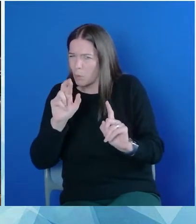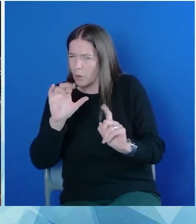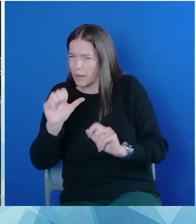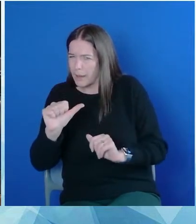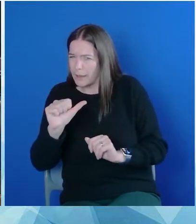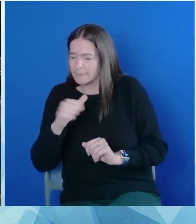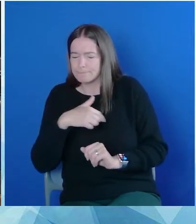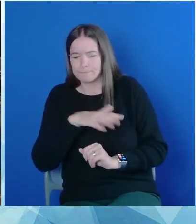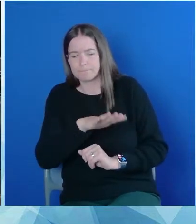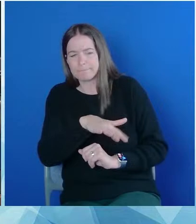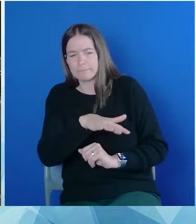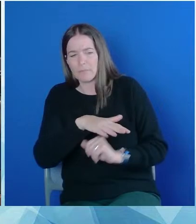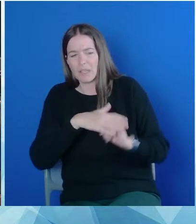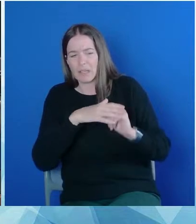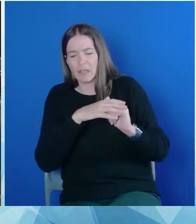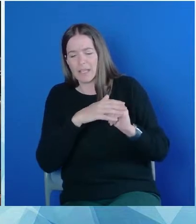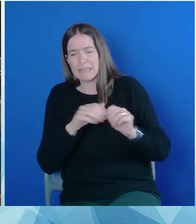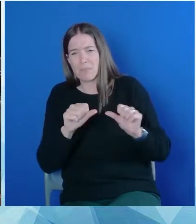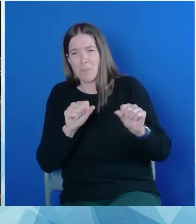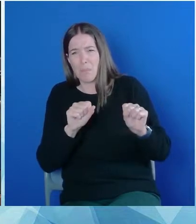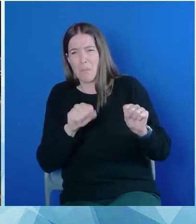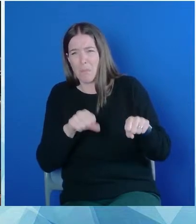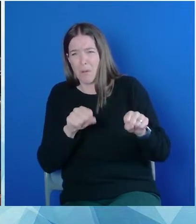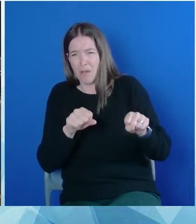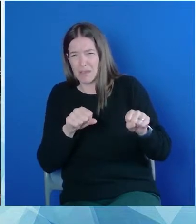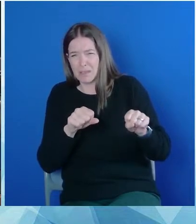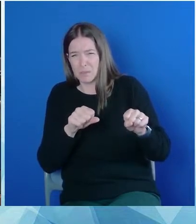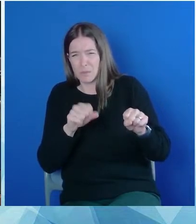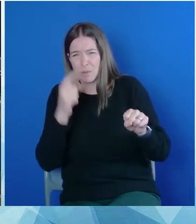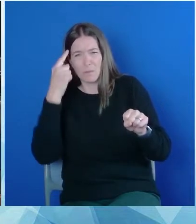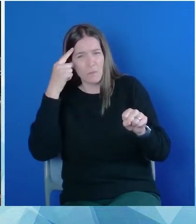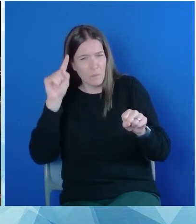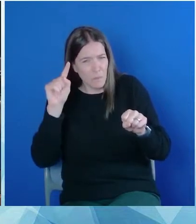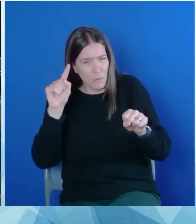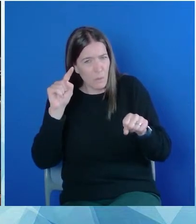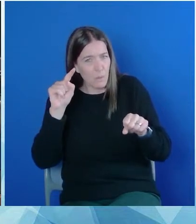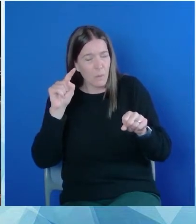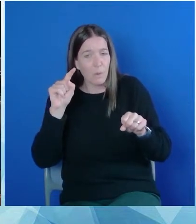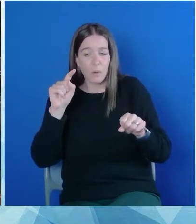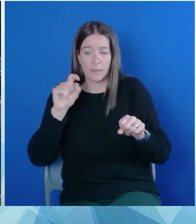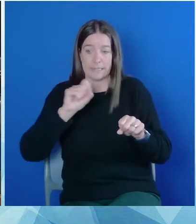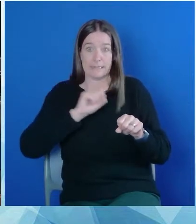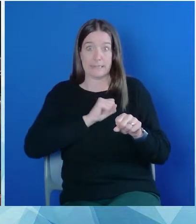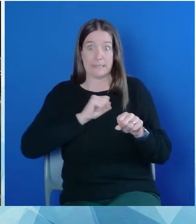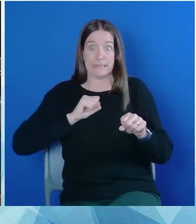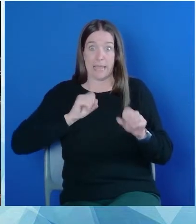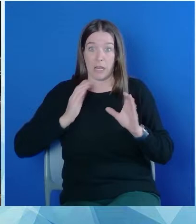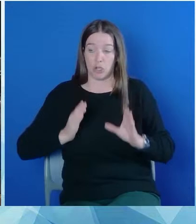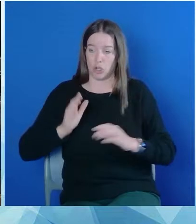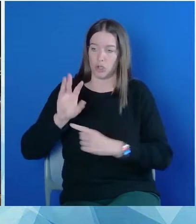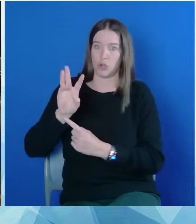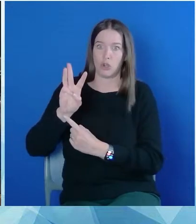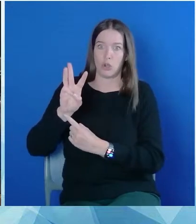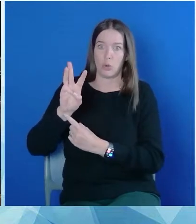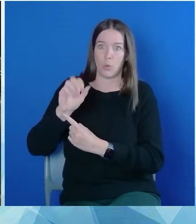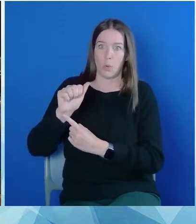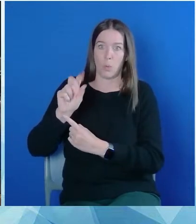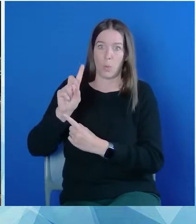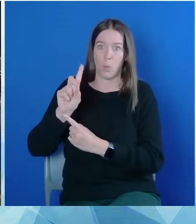Maria, is it possible for Senator Wadsack to include 1402